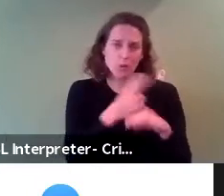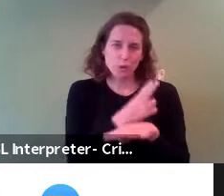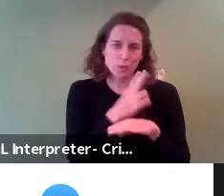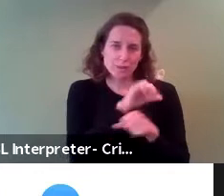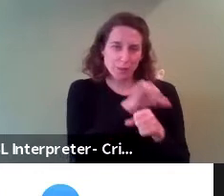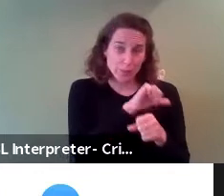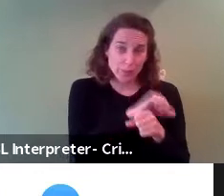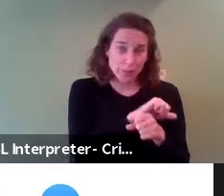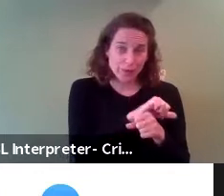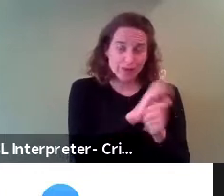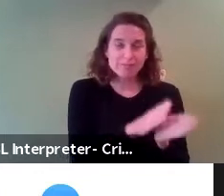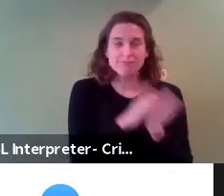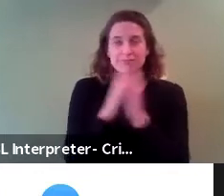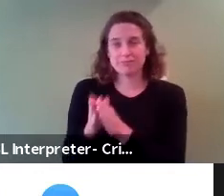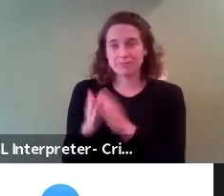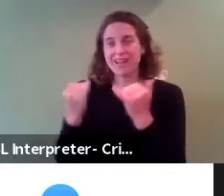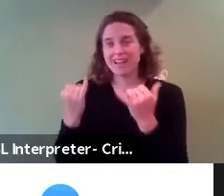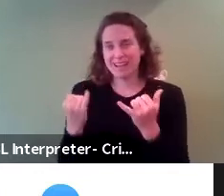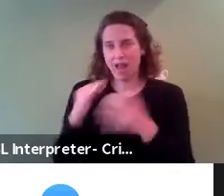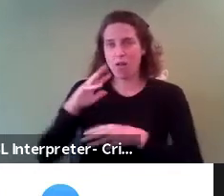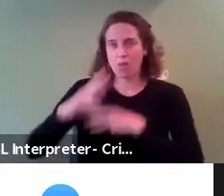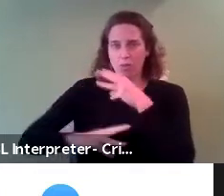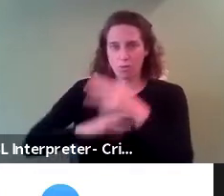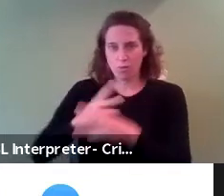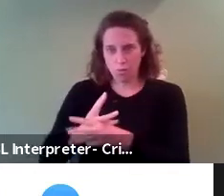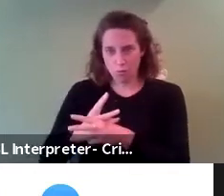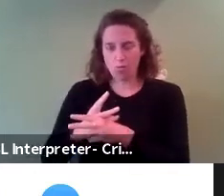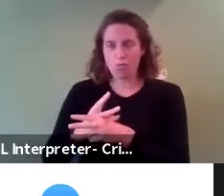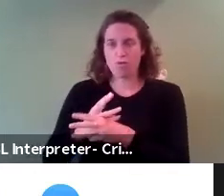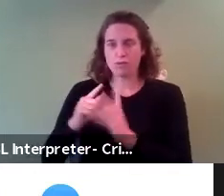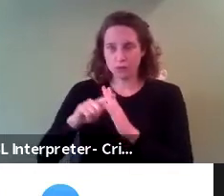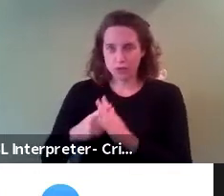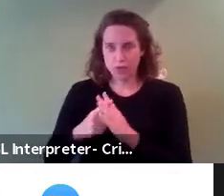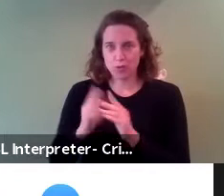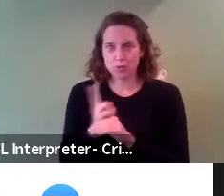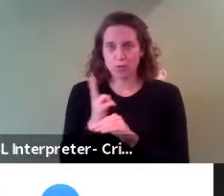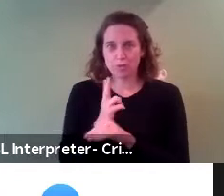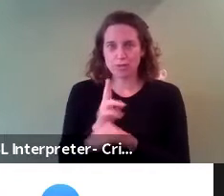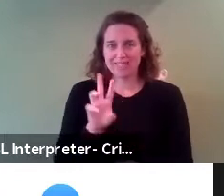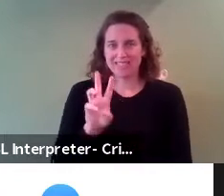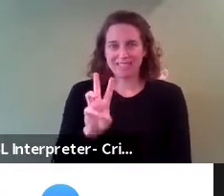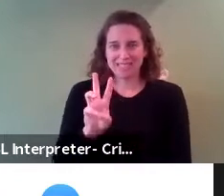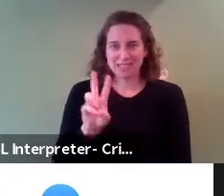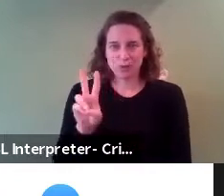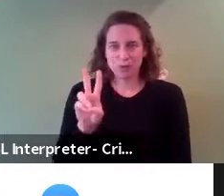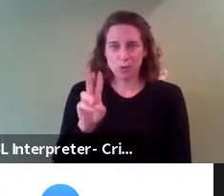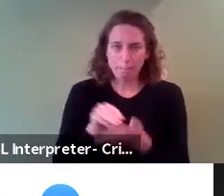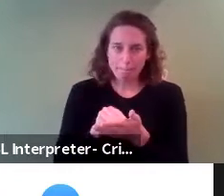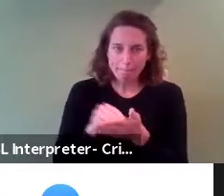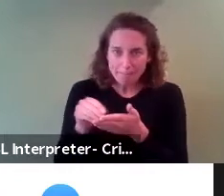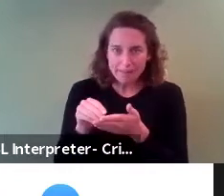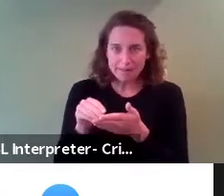was something that the whole world was introduced to. And 62 million downloads of all video chat apps happened